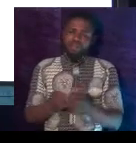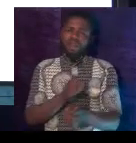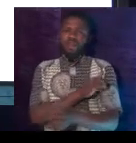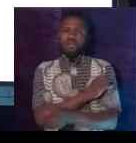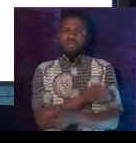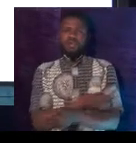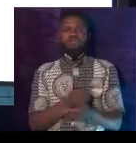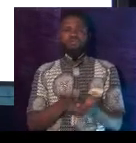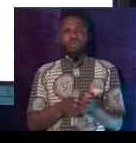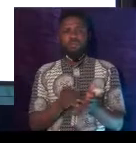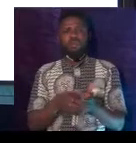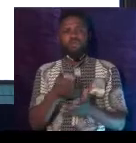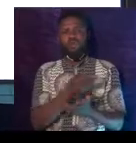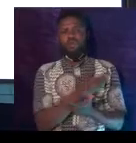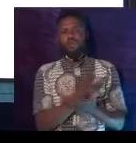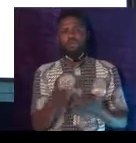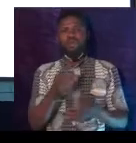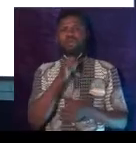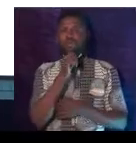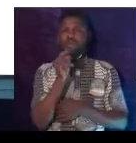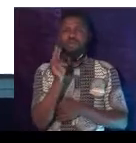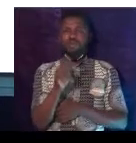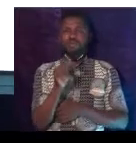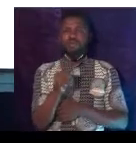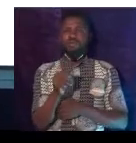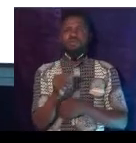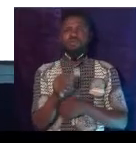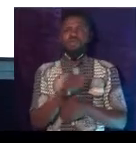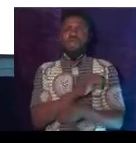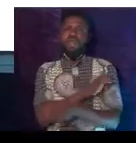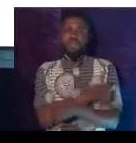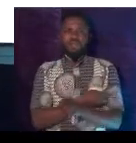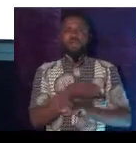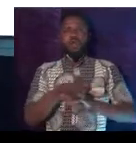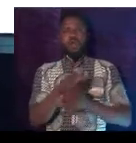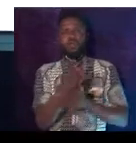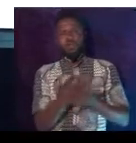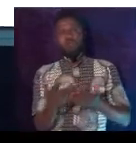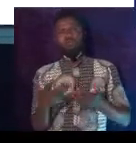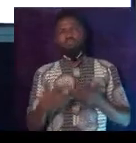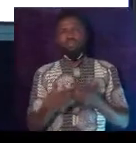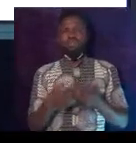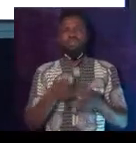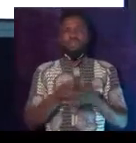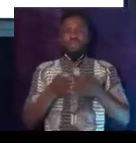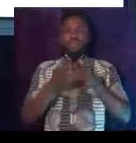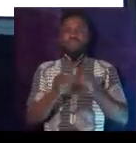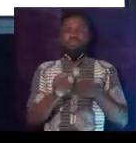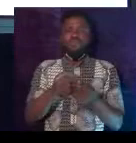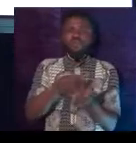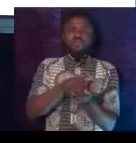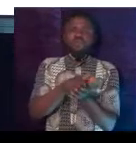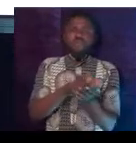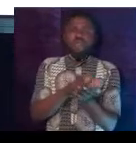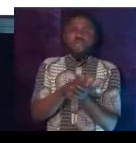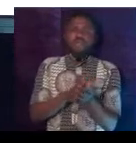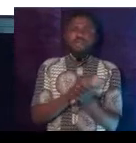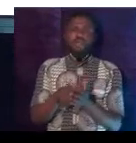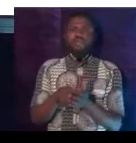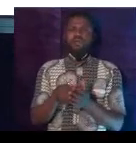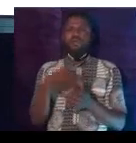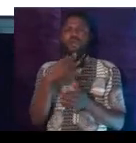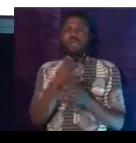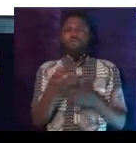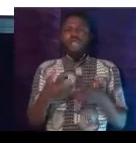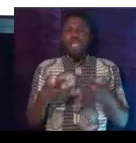energy in you. And at times, you waste some unnecessary energy on certain things. 2, it leads to wearing away